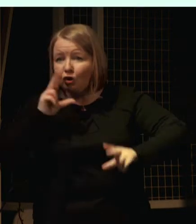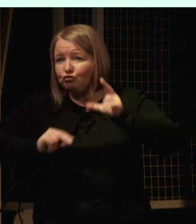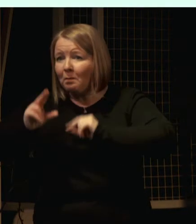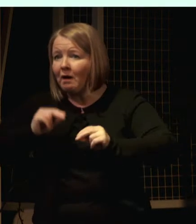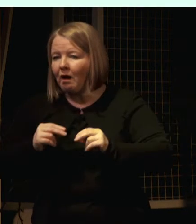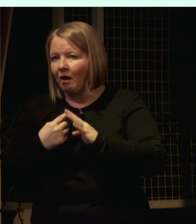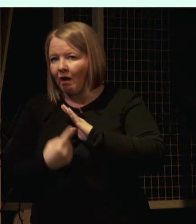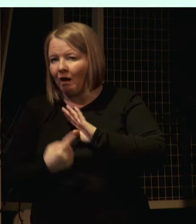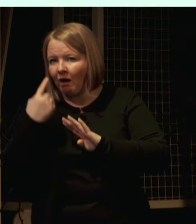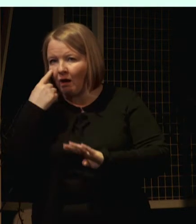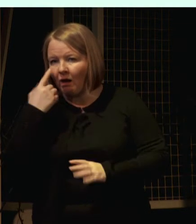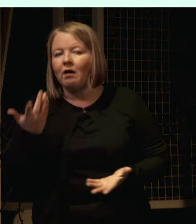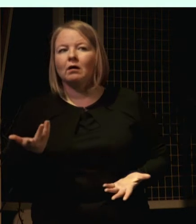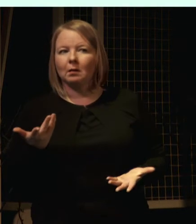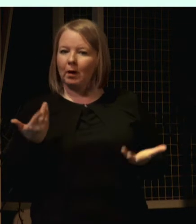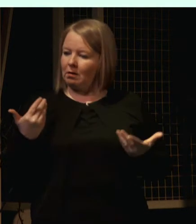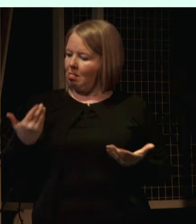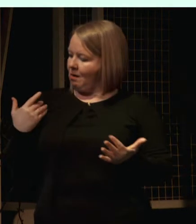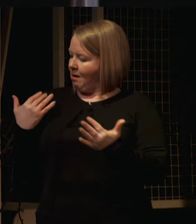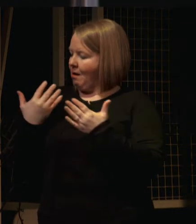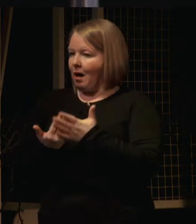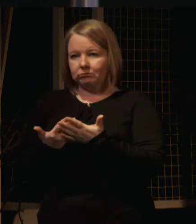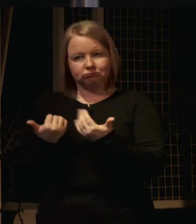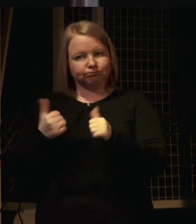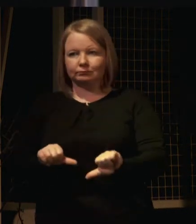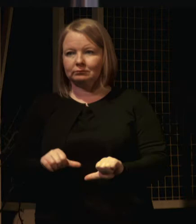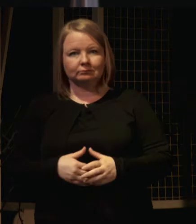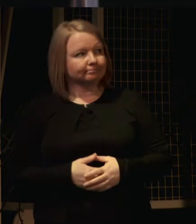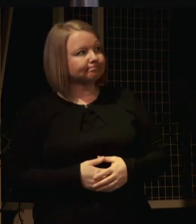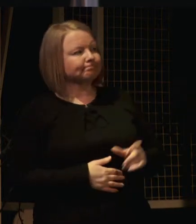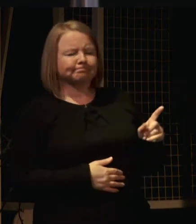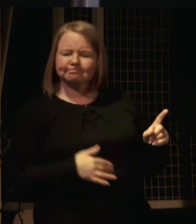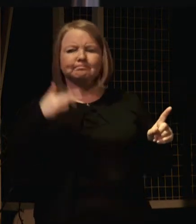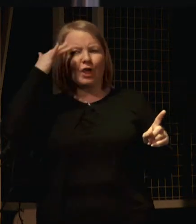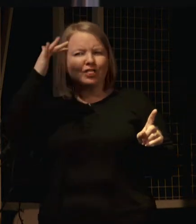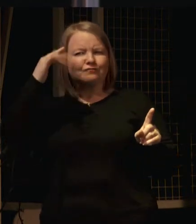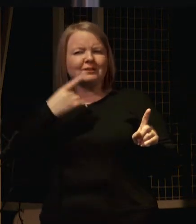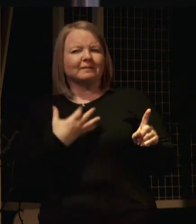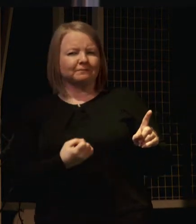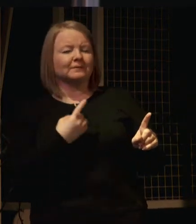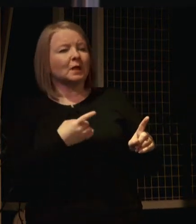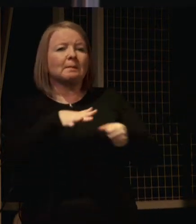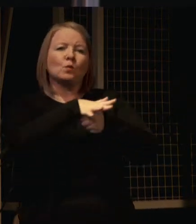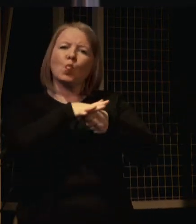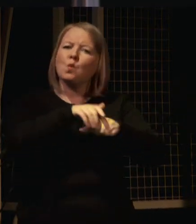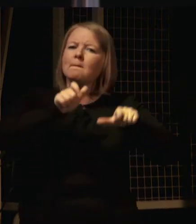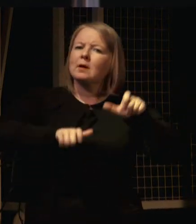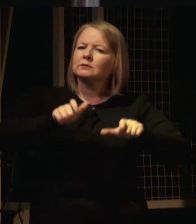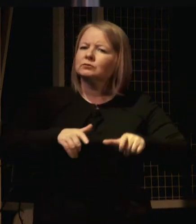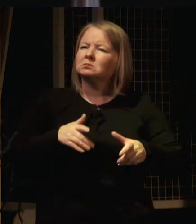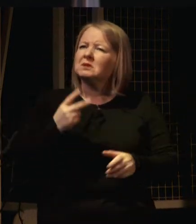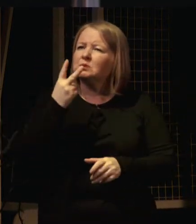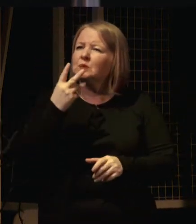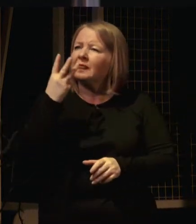and speculation. To this day, this case is still unsolved. We've got a bit of a theory. We think, well, maybe it might have been a local person. That would be, what,